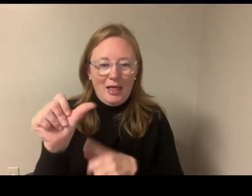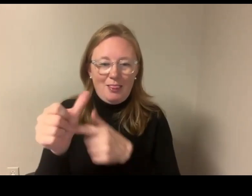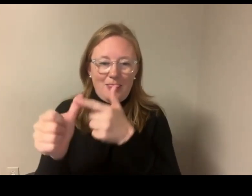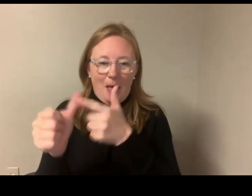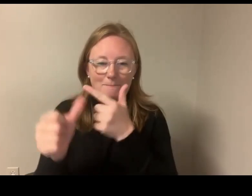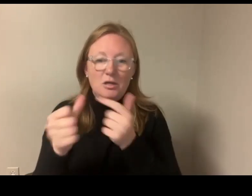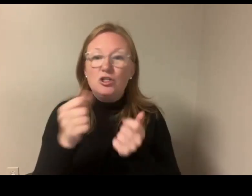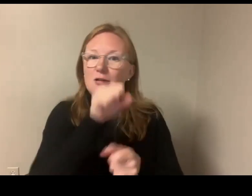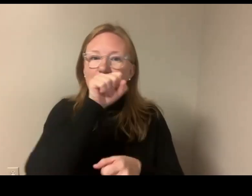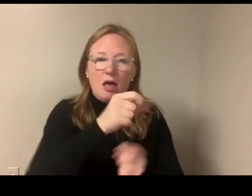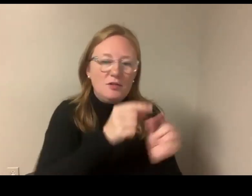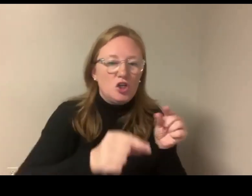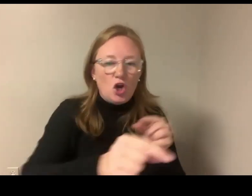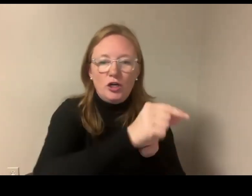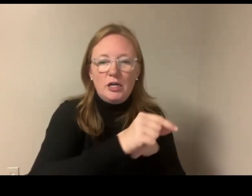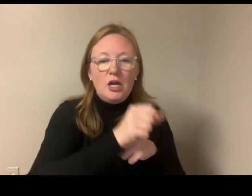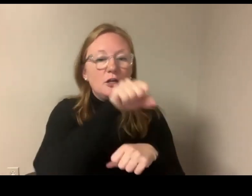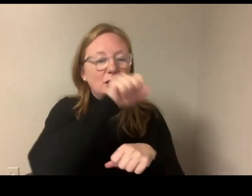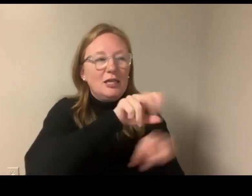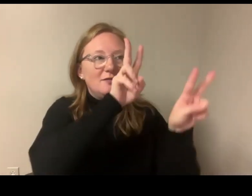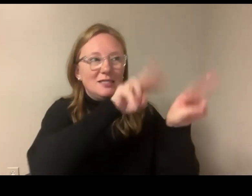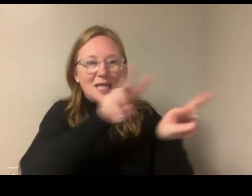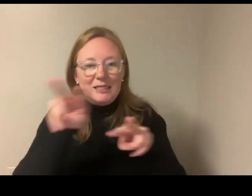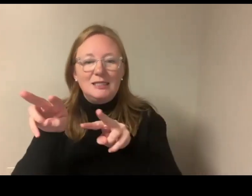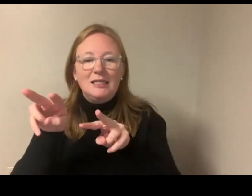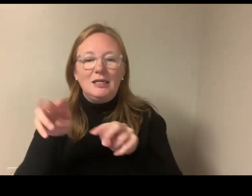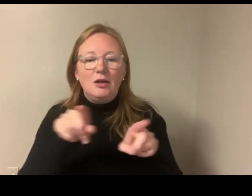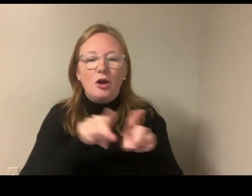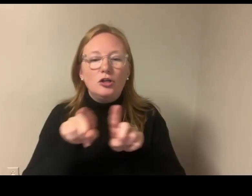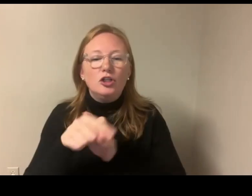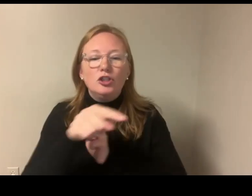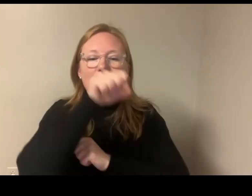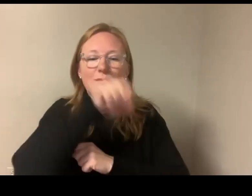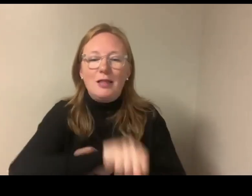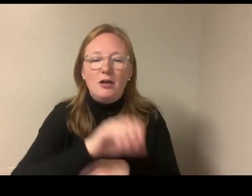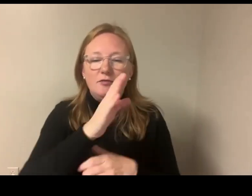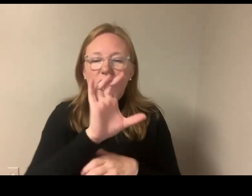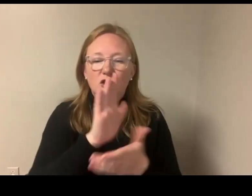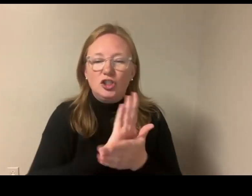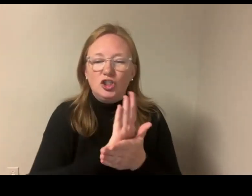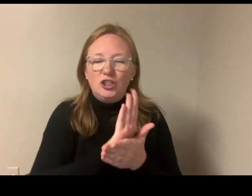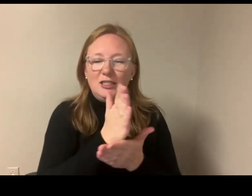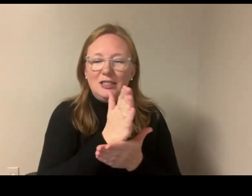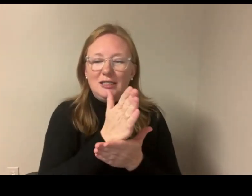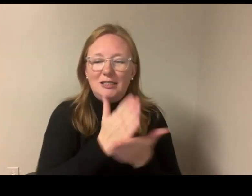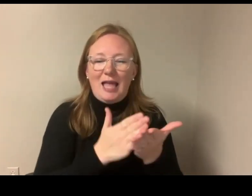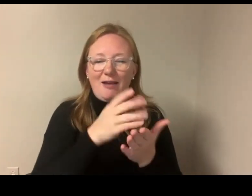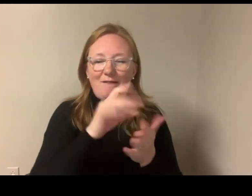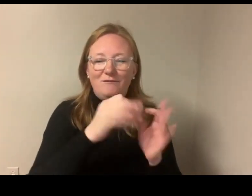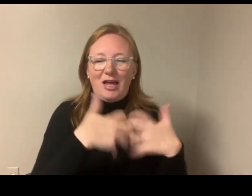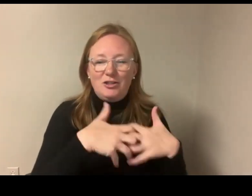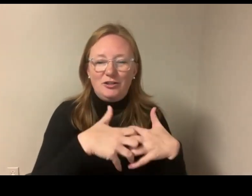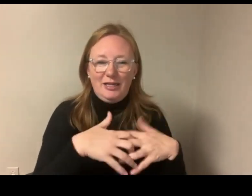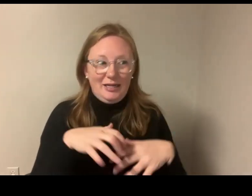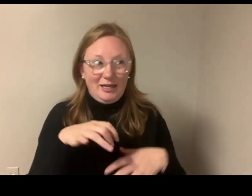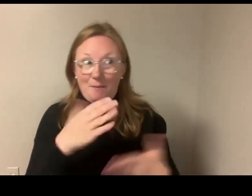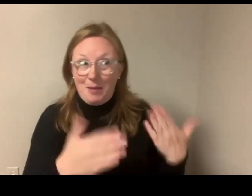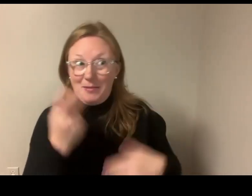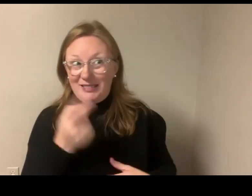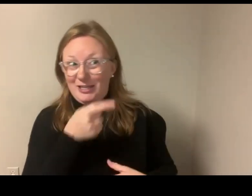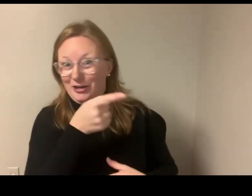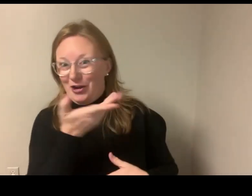in this wonderful city of ours, and is also a fan of the Cheesecake Factory. I hope that tidbit's true. So maybe I will see her